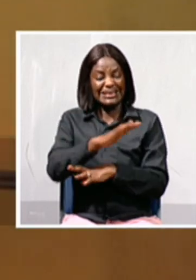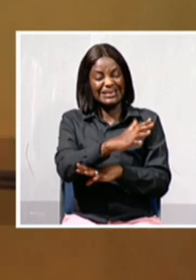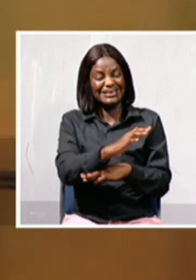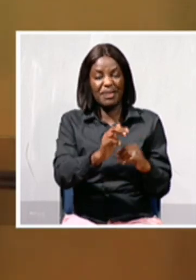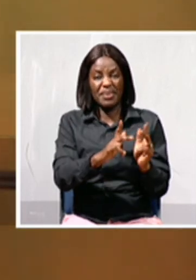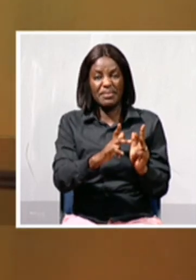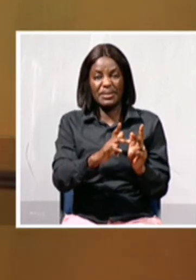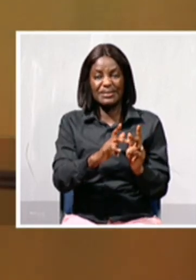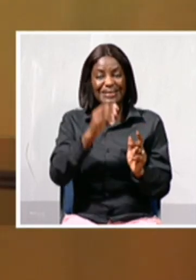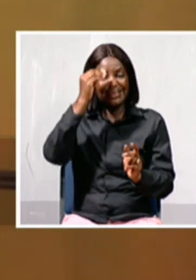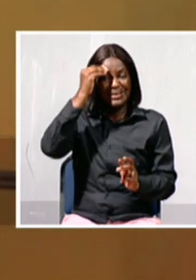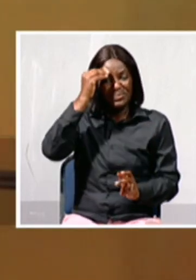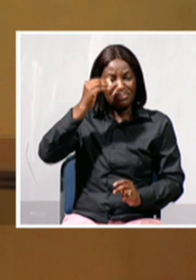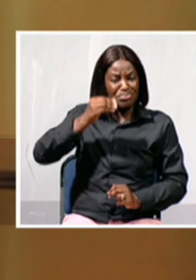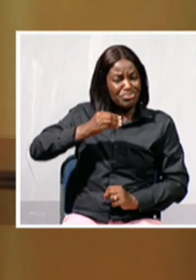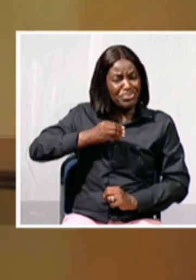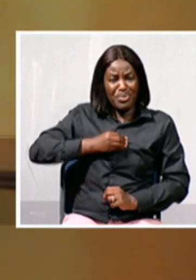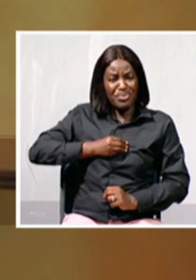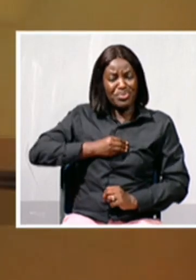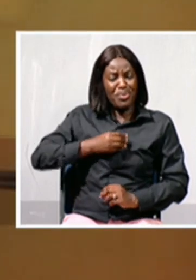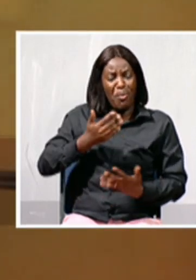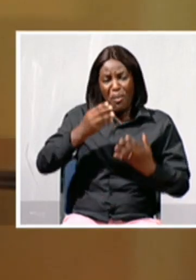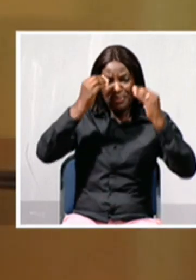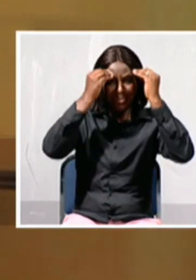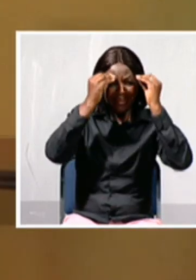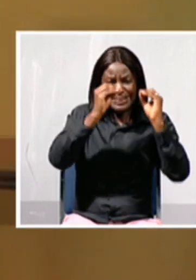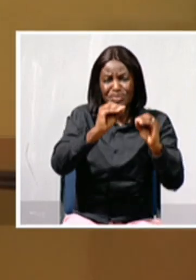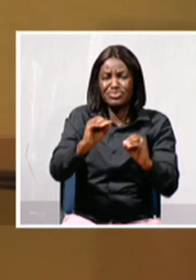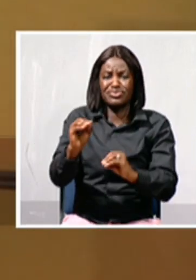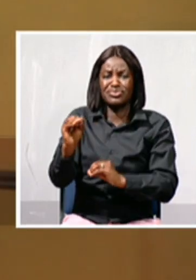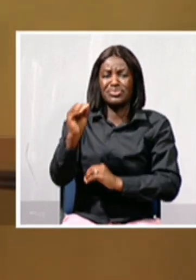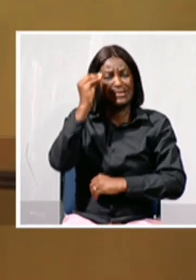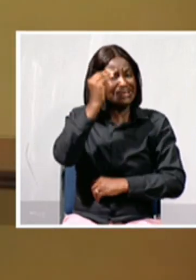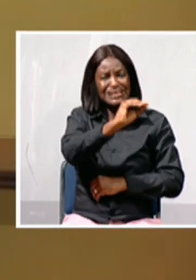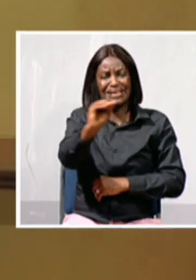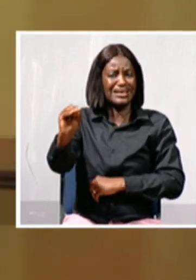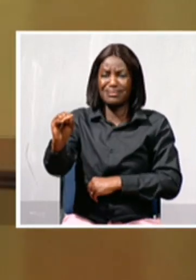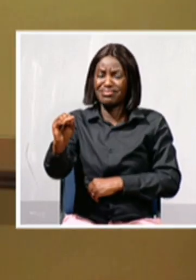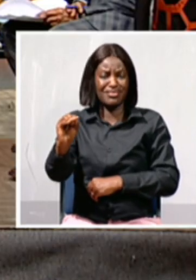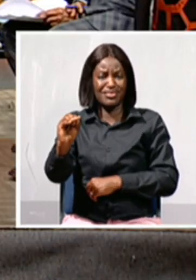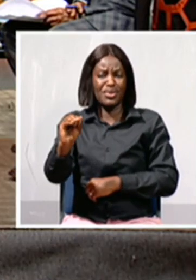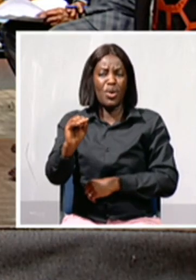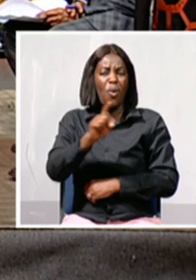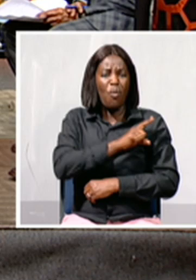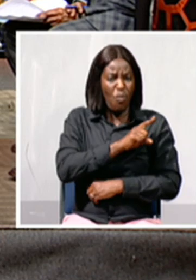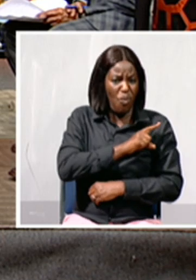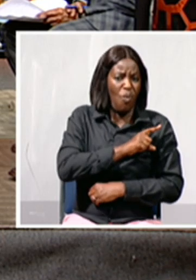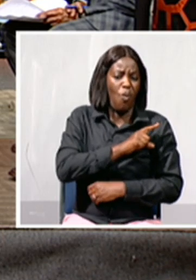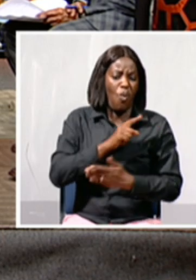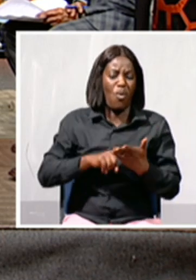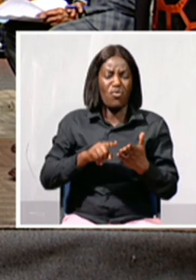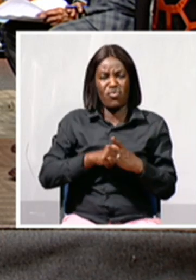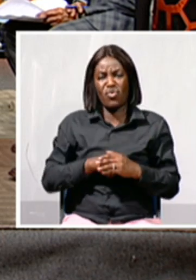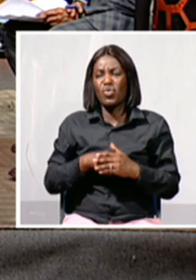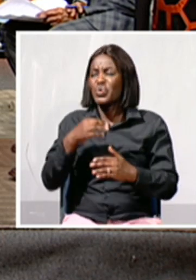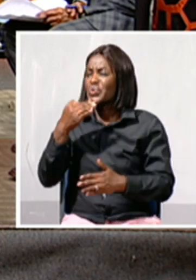they have to vote for. I think maybe before they enroll